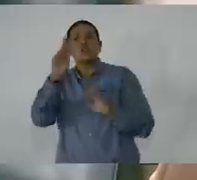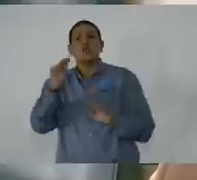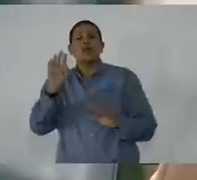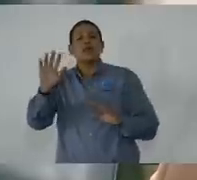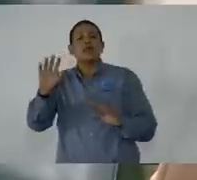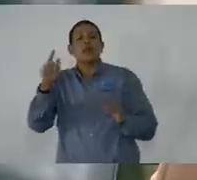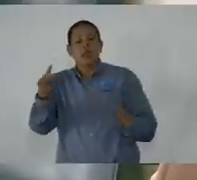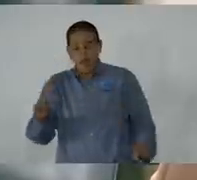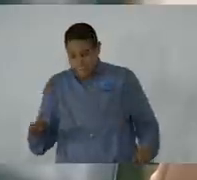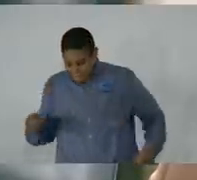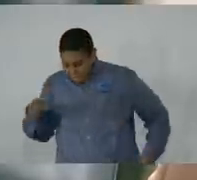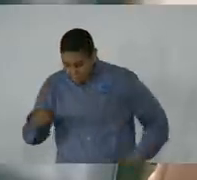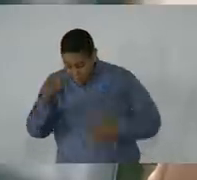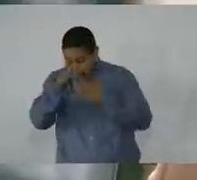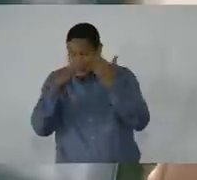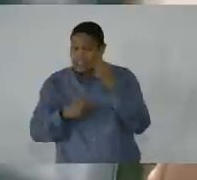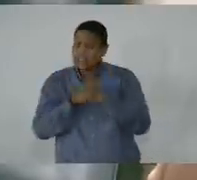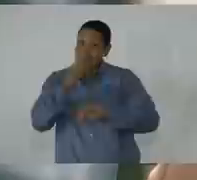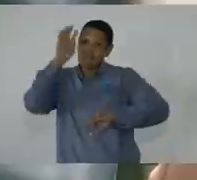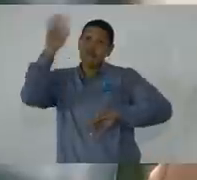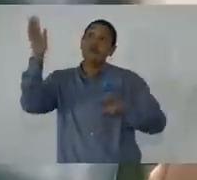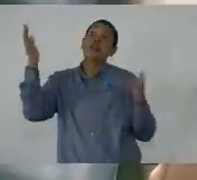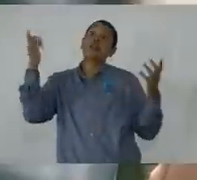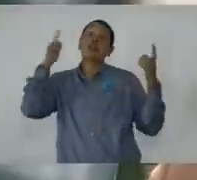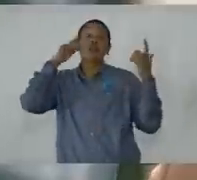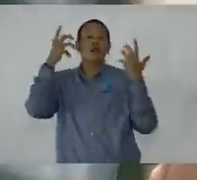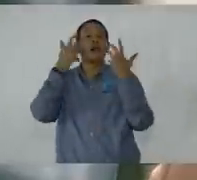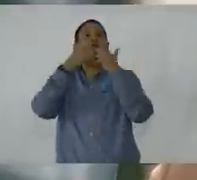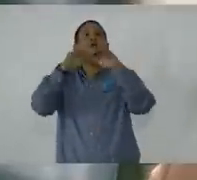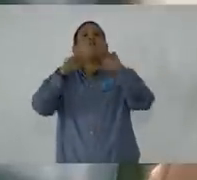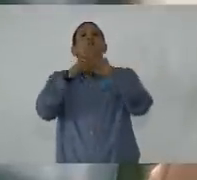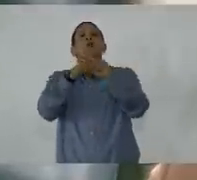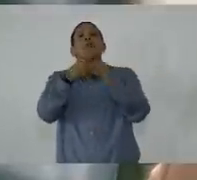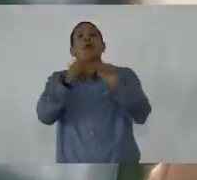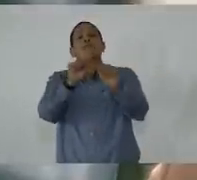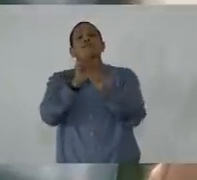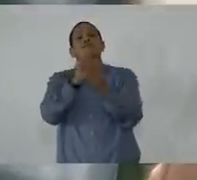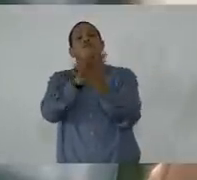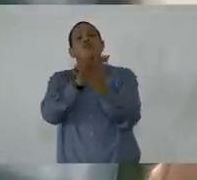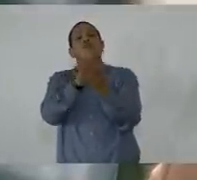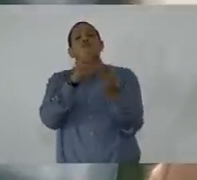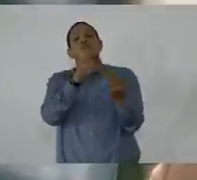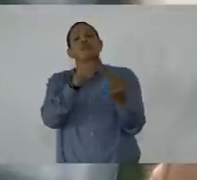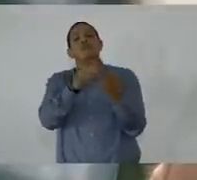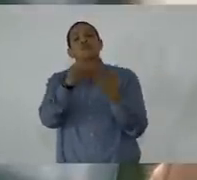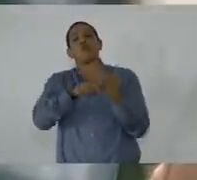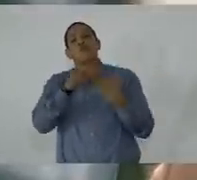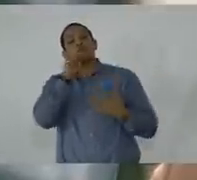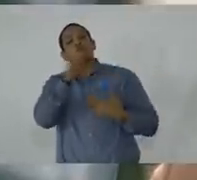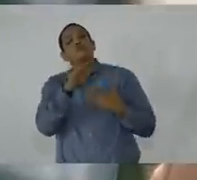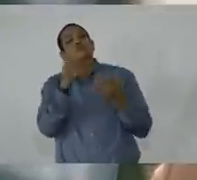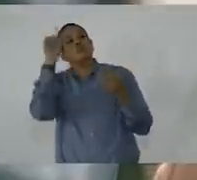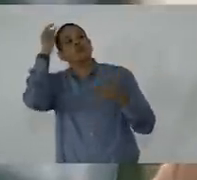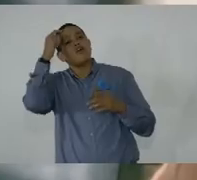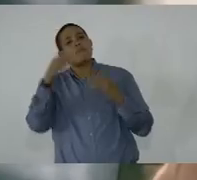Nations. This initiative will complement the efforts of the school feeding program. Additionally, it will see the government